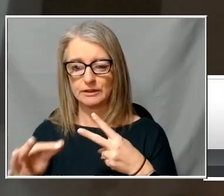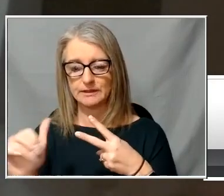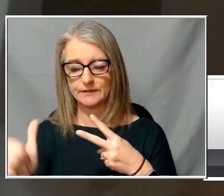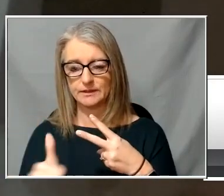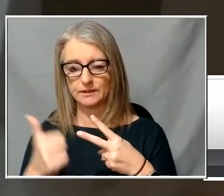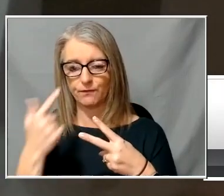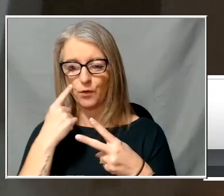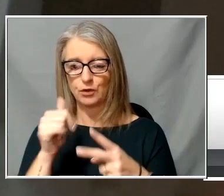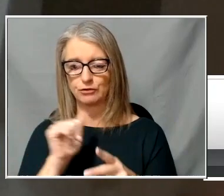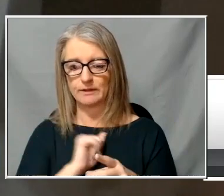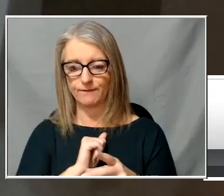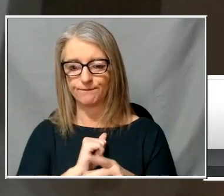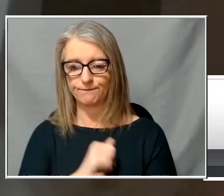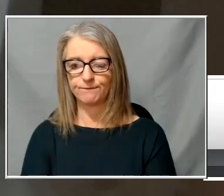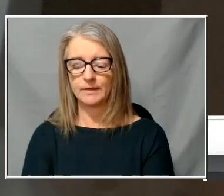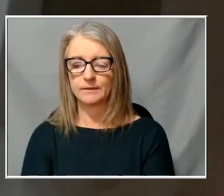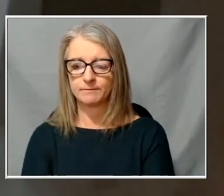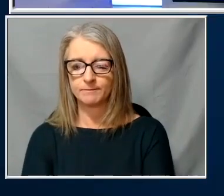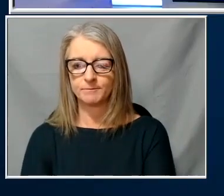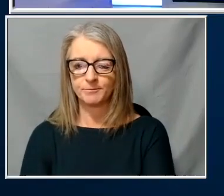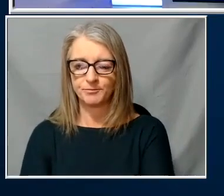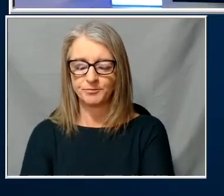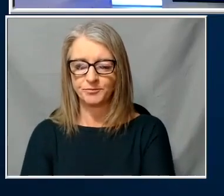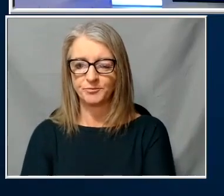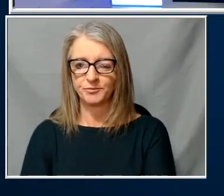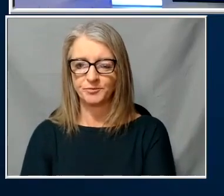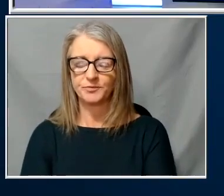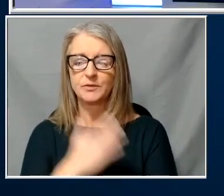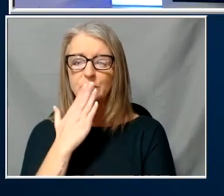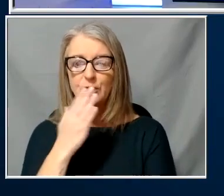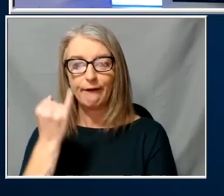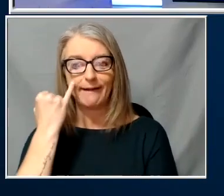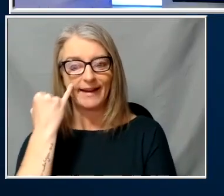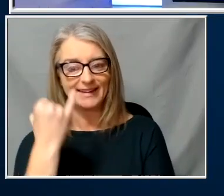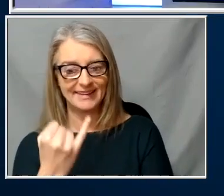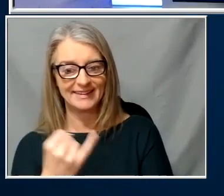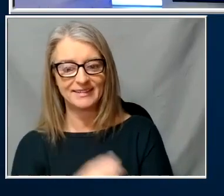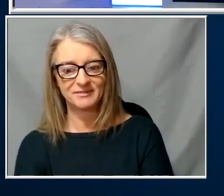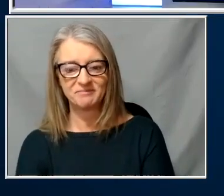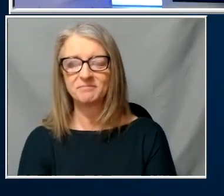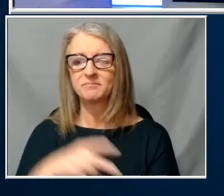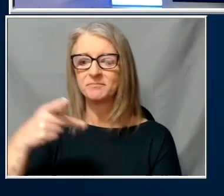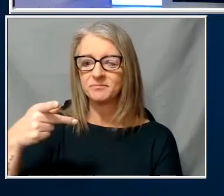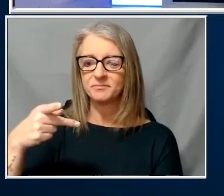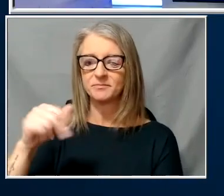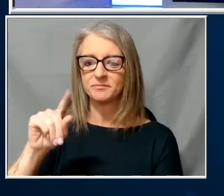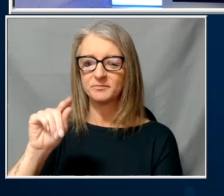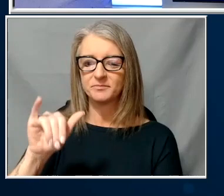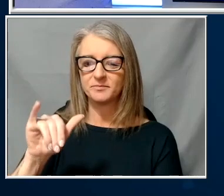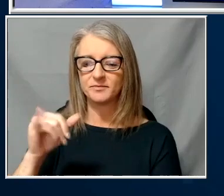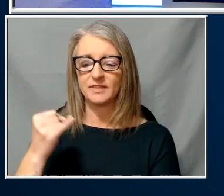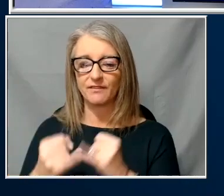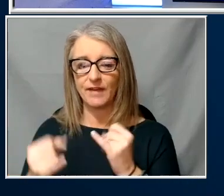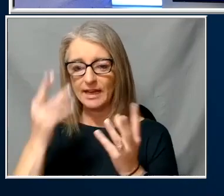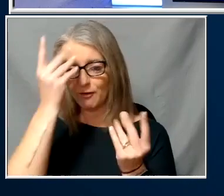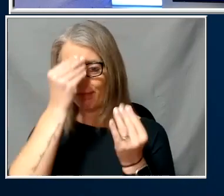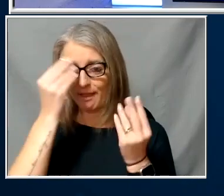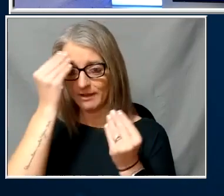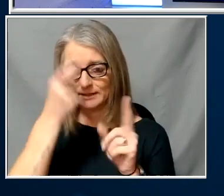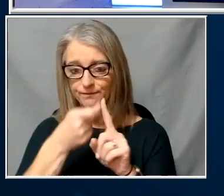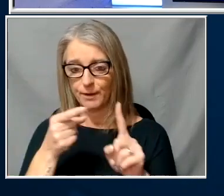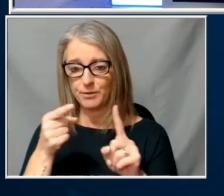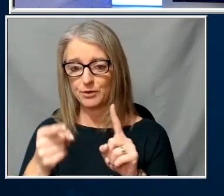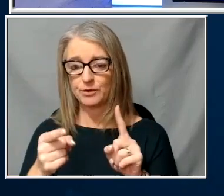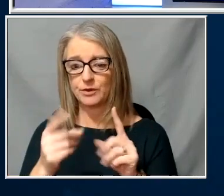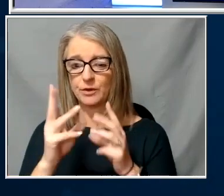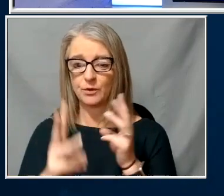for yourself. Great idea. Okay, Pattie, Miss Pattie, final thoughts from you. What should we know here on it is